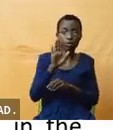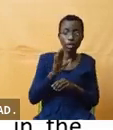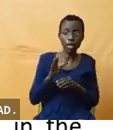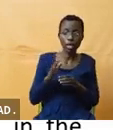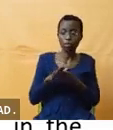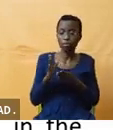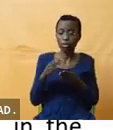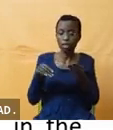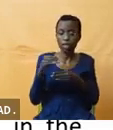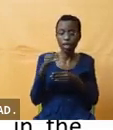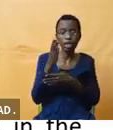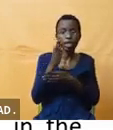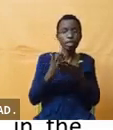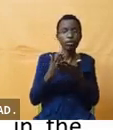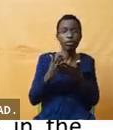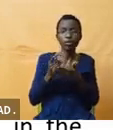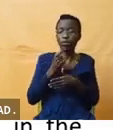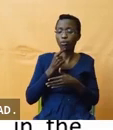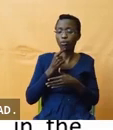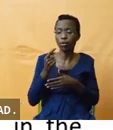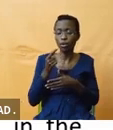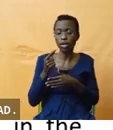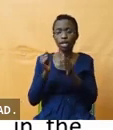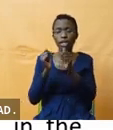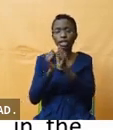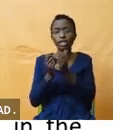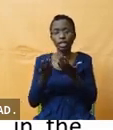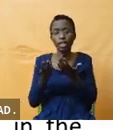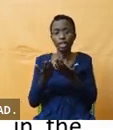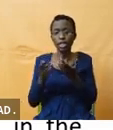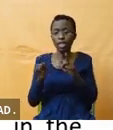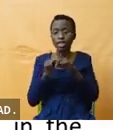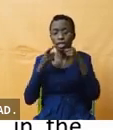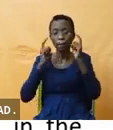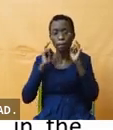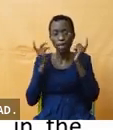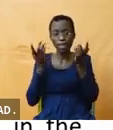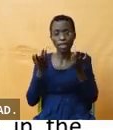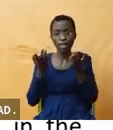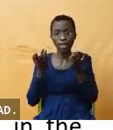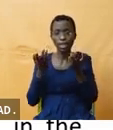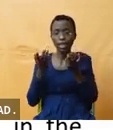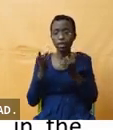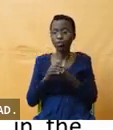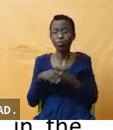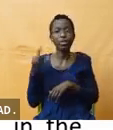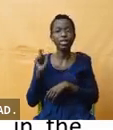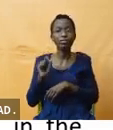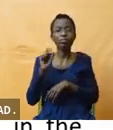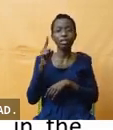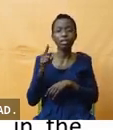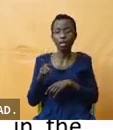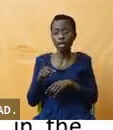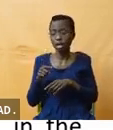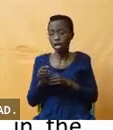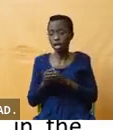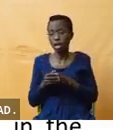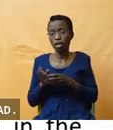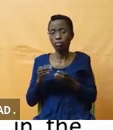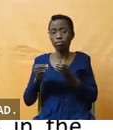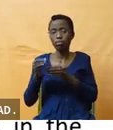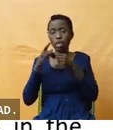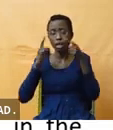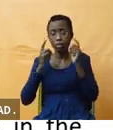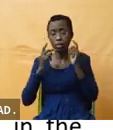at 110, maybe even the masks. The masks were completely overpriced. I'm selling one mask at 200, but you can get the